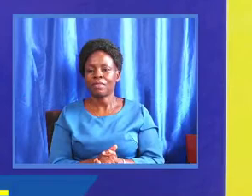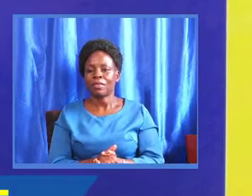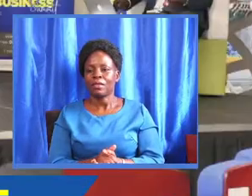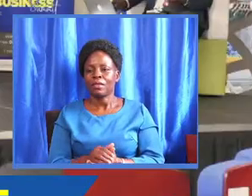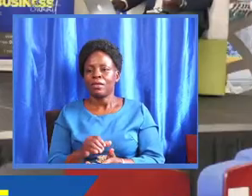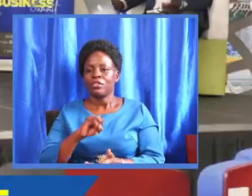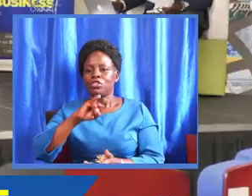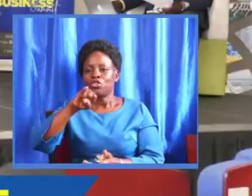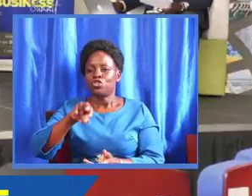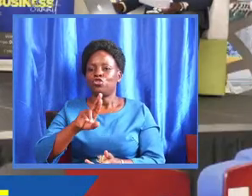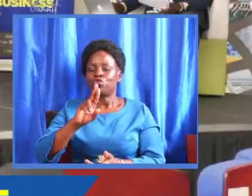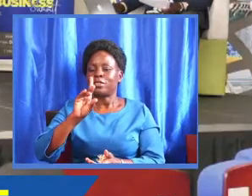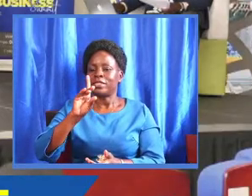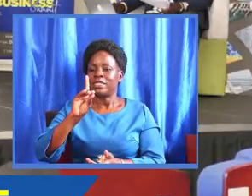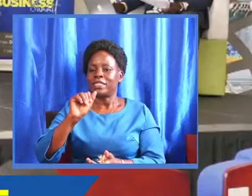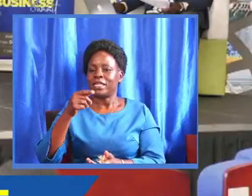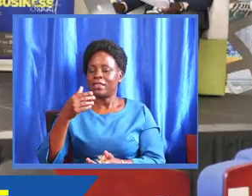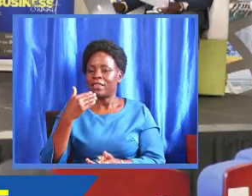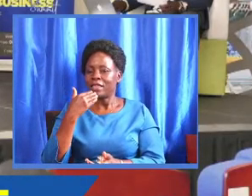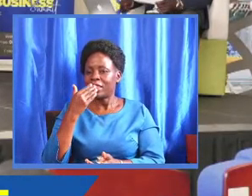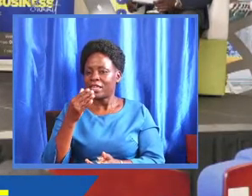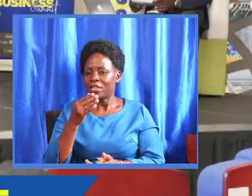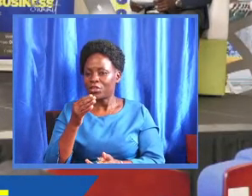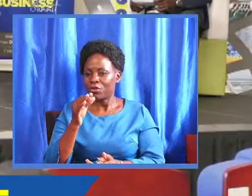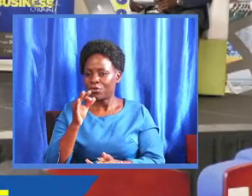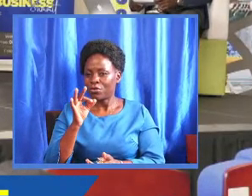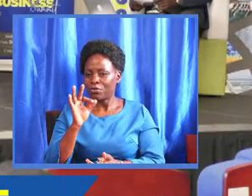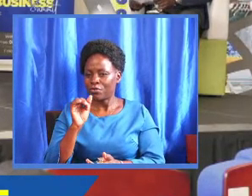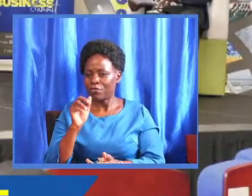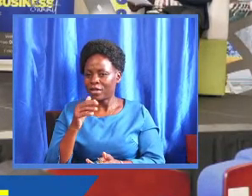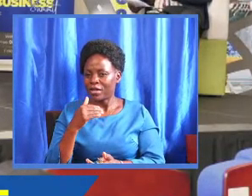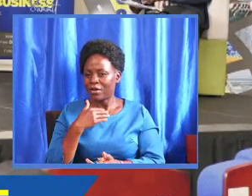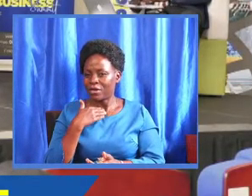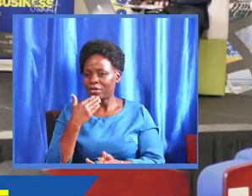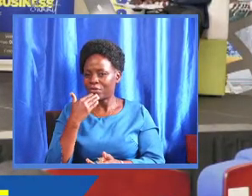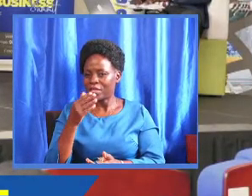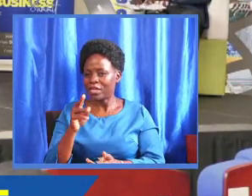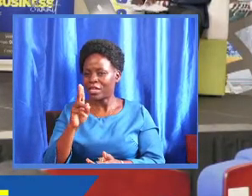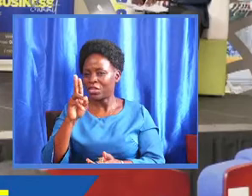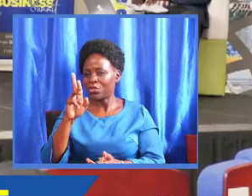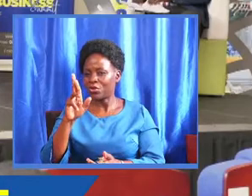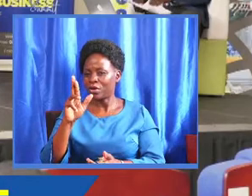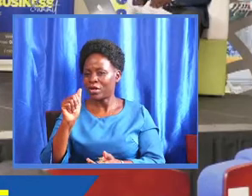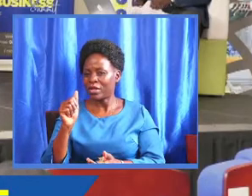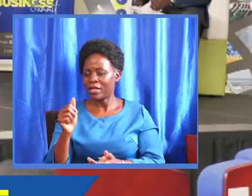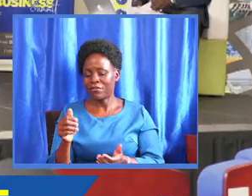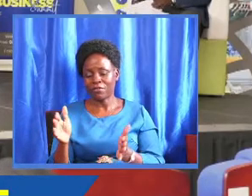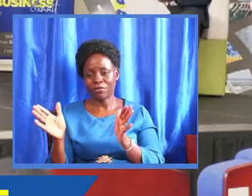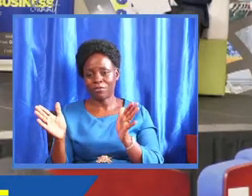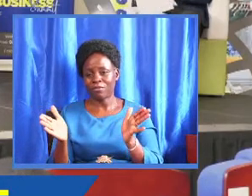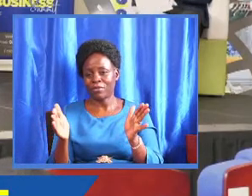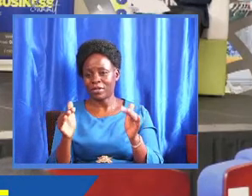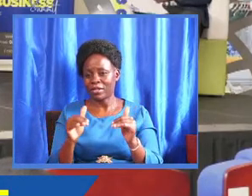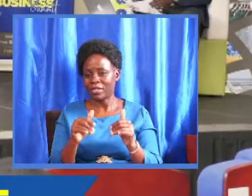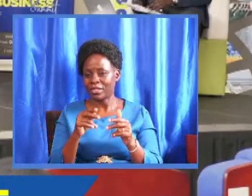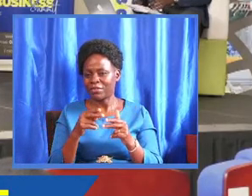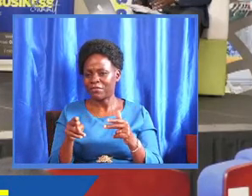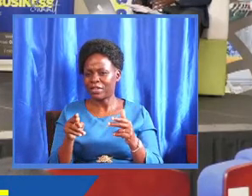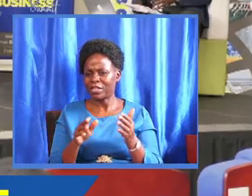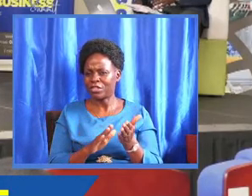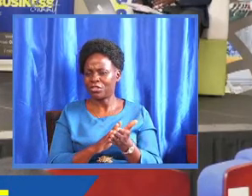please. Thank you, Frank. First of all, I'd like to thank URA for putting this together. I think these are very